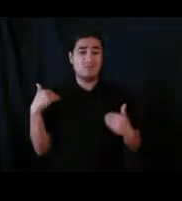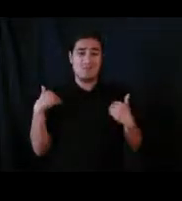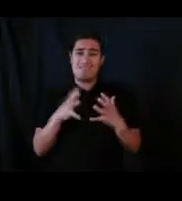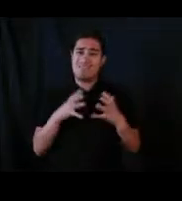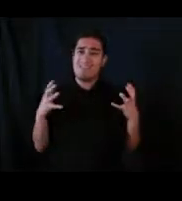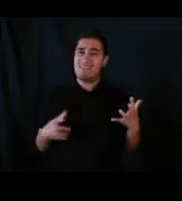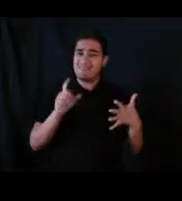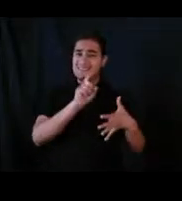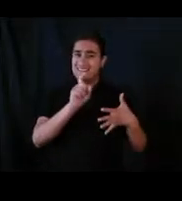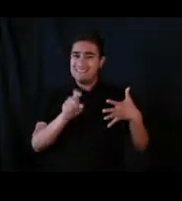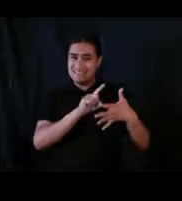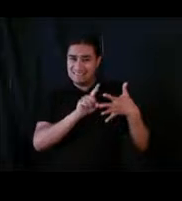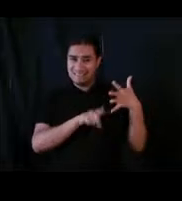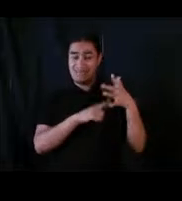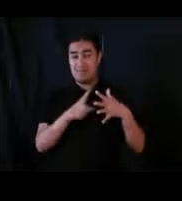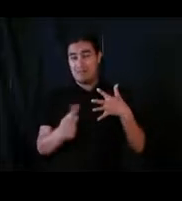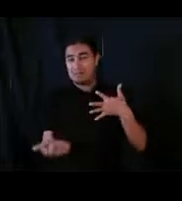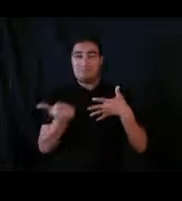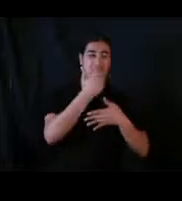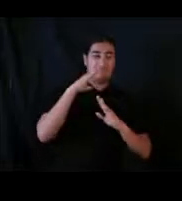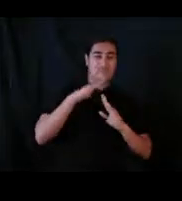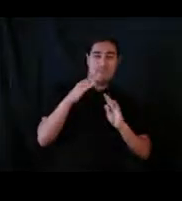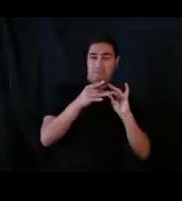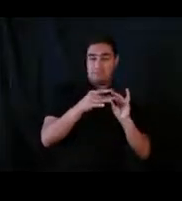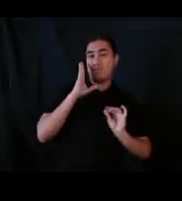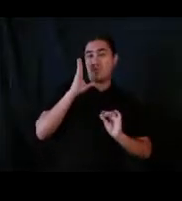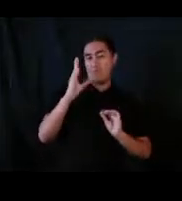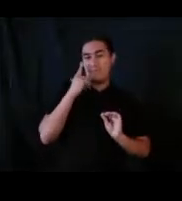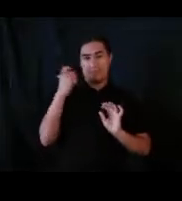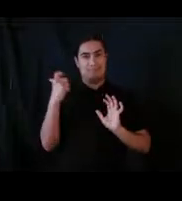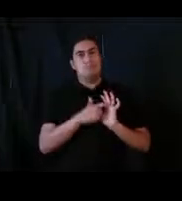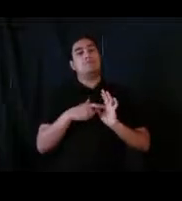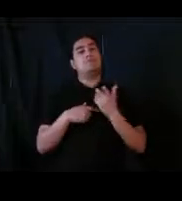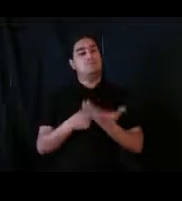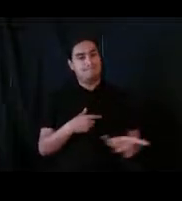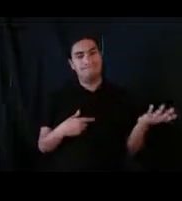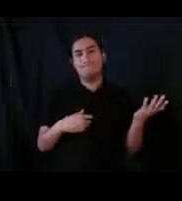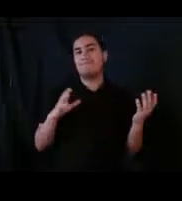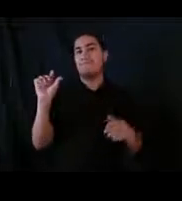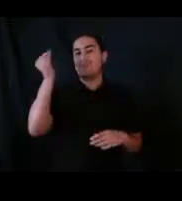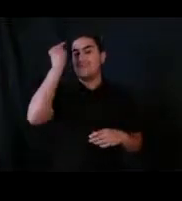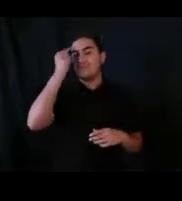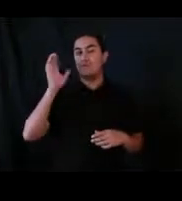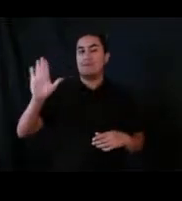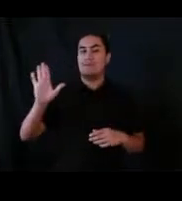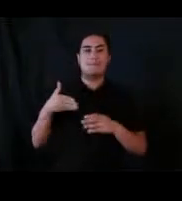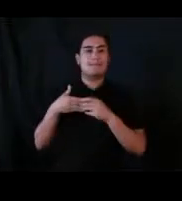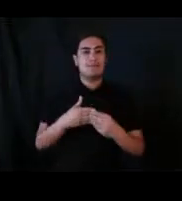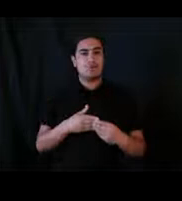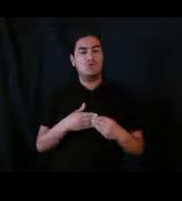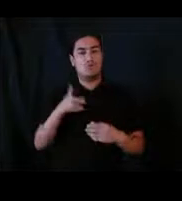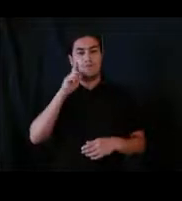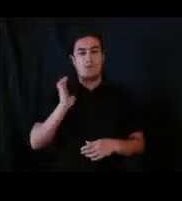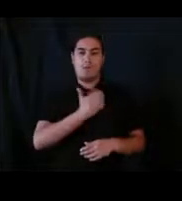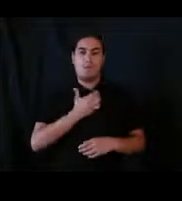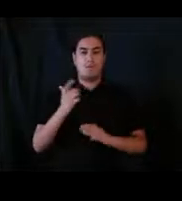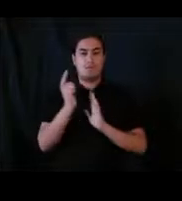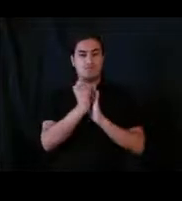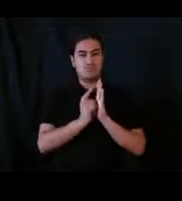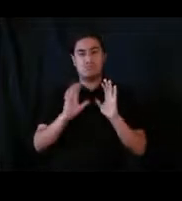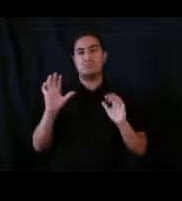them but i'll mention just one in particular because i couldn't help but notice that governor newsom's leadership and the leadership of our legislature